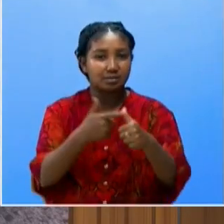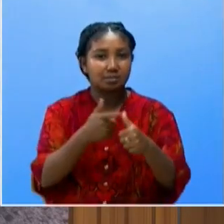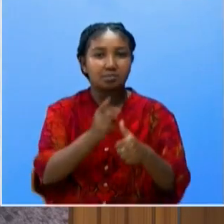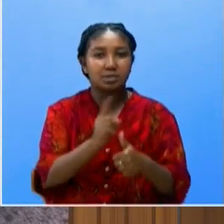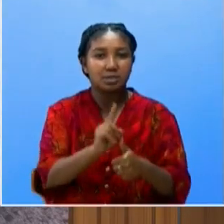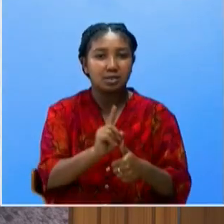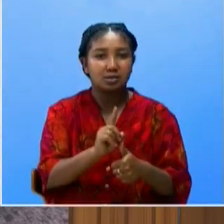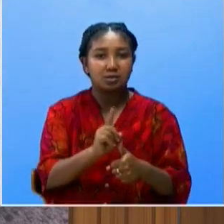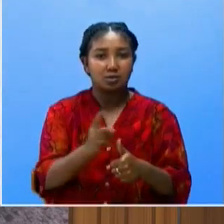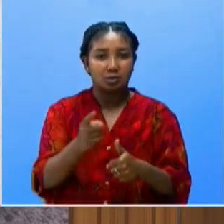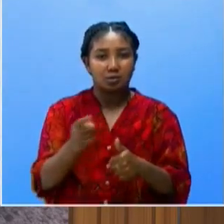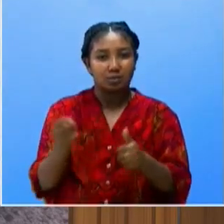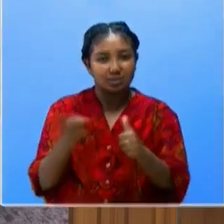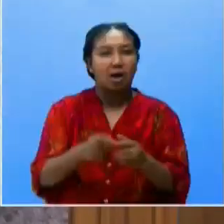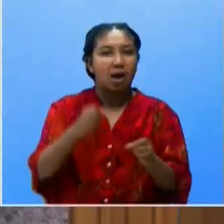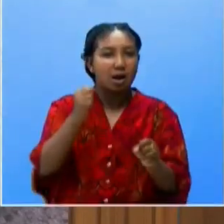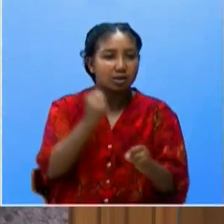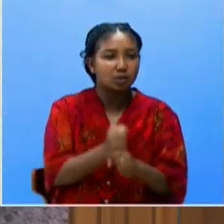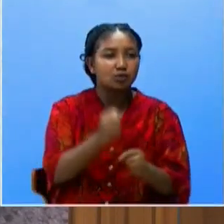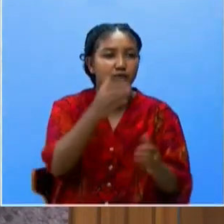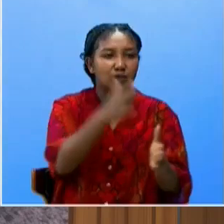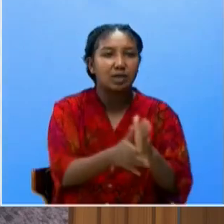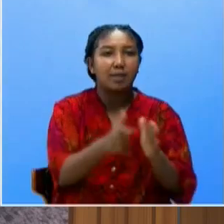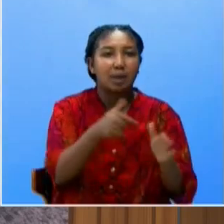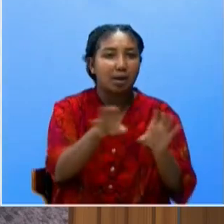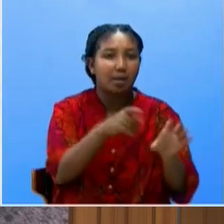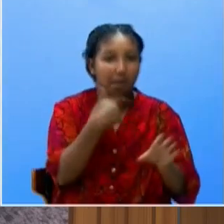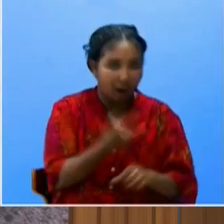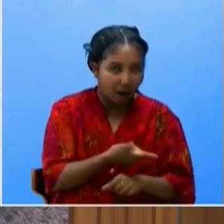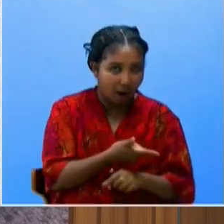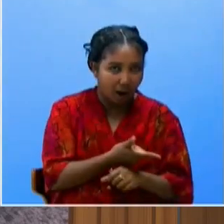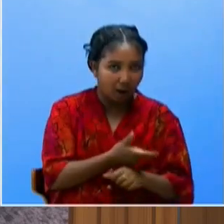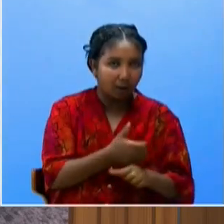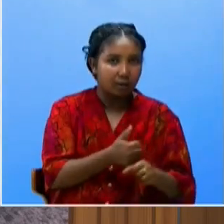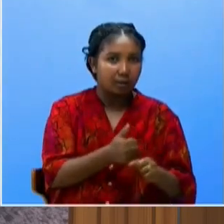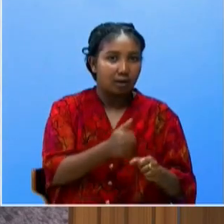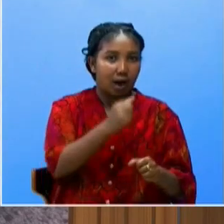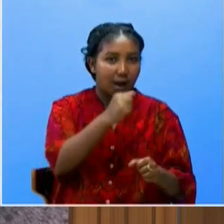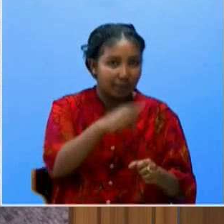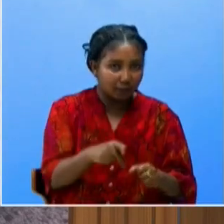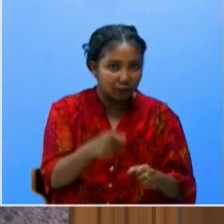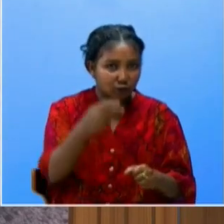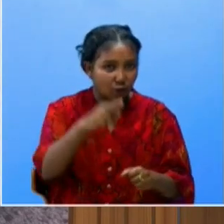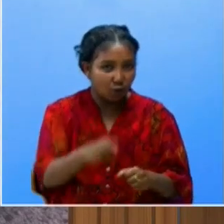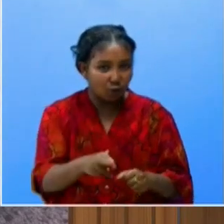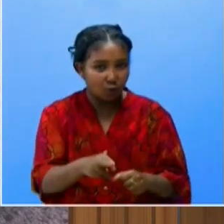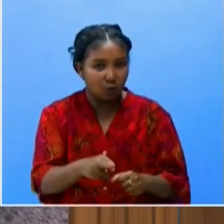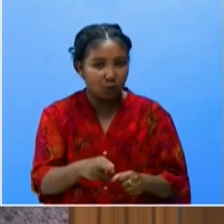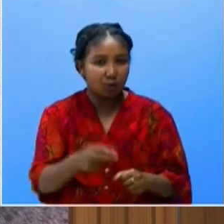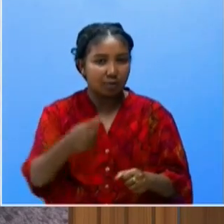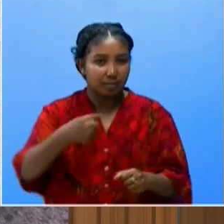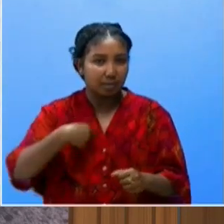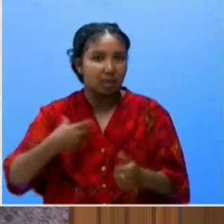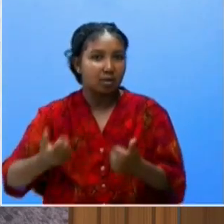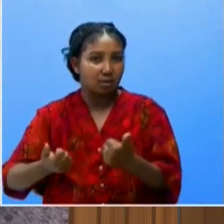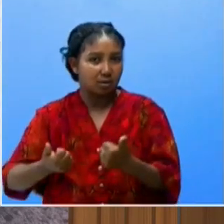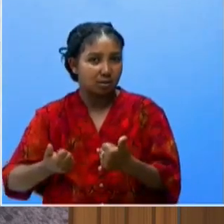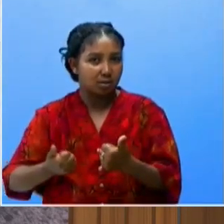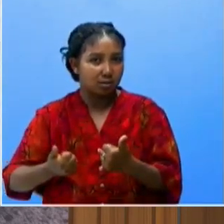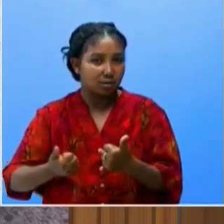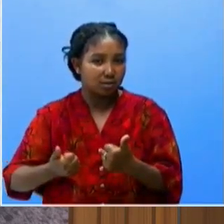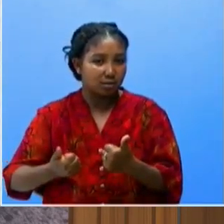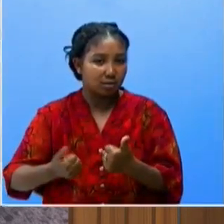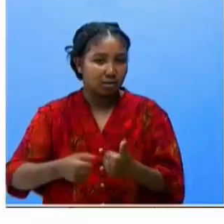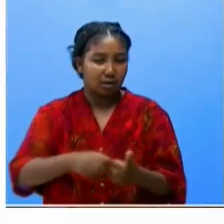all, we have to start from which? The application or me. If you want to start